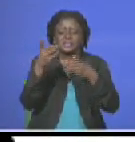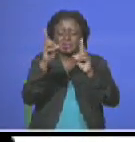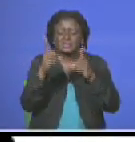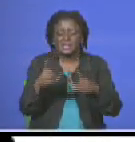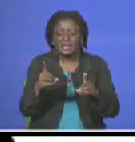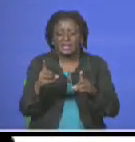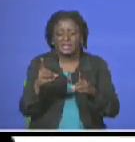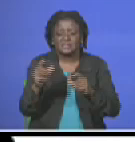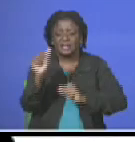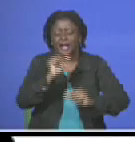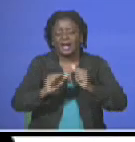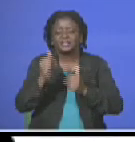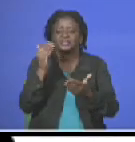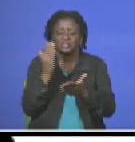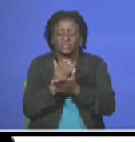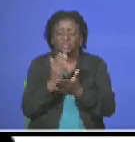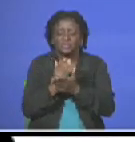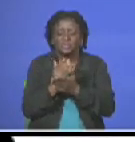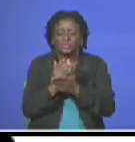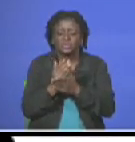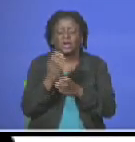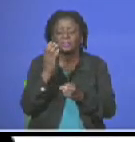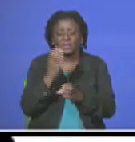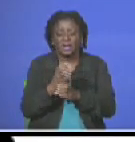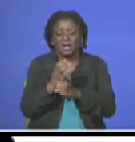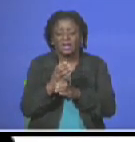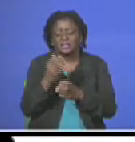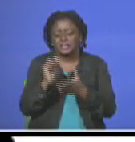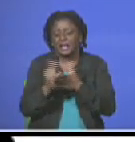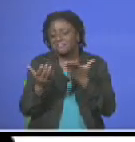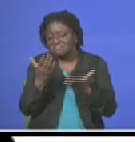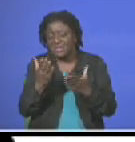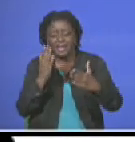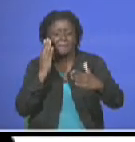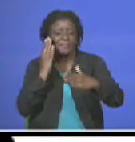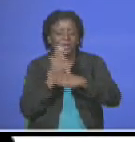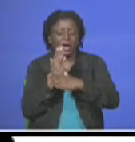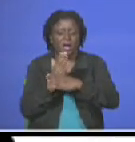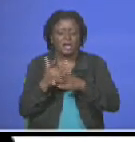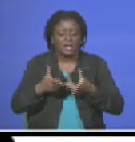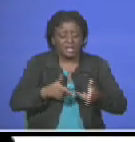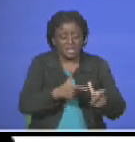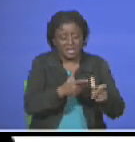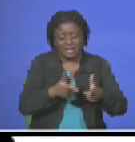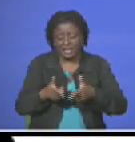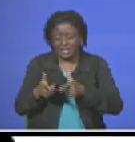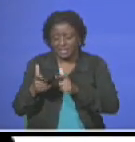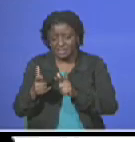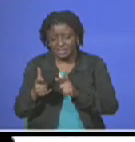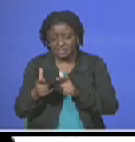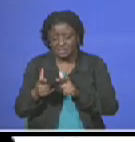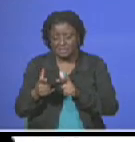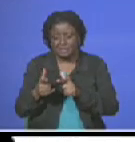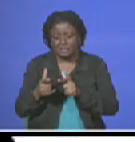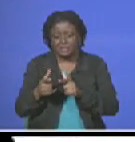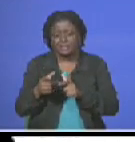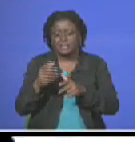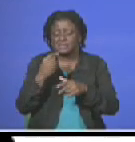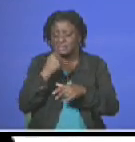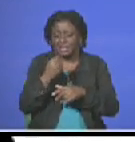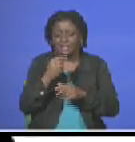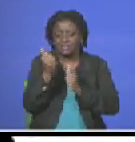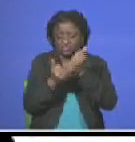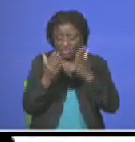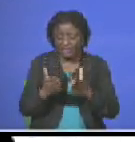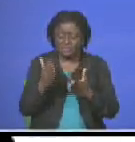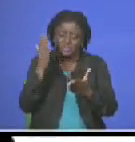as a deterrent for vehicles which may block lanes during rush hour traffic, signaling drivers to wait behind the yellow lines until the way in